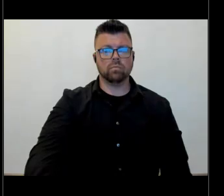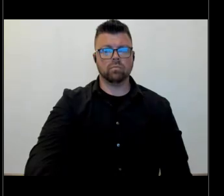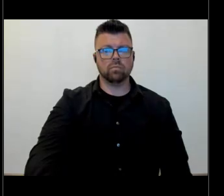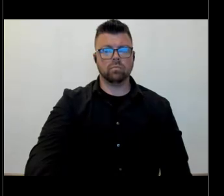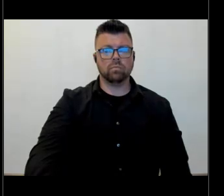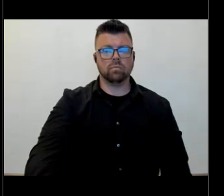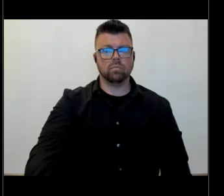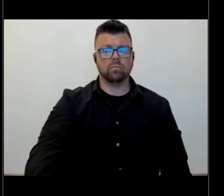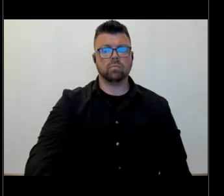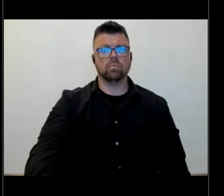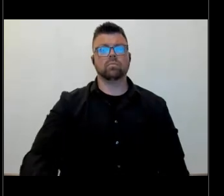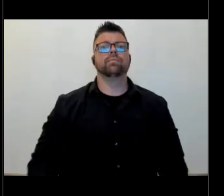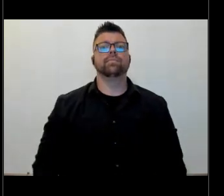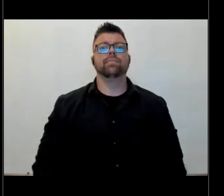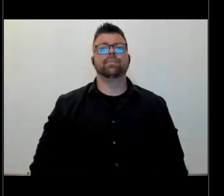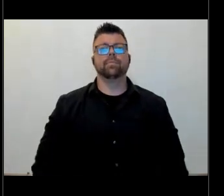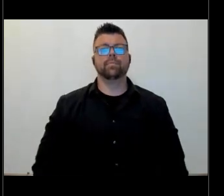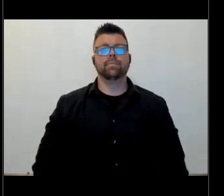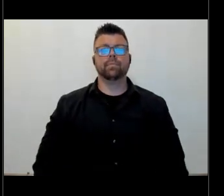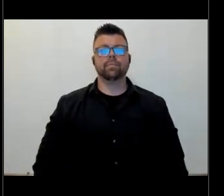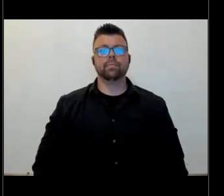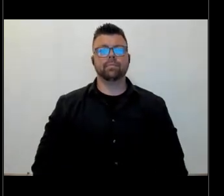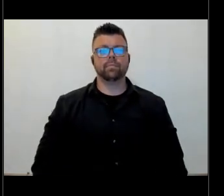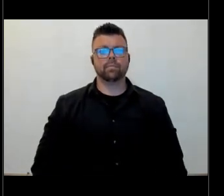All right, give a few more moments to get your selections in.